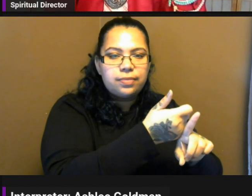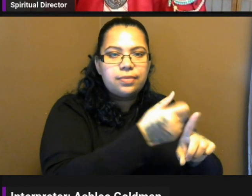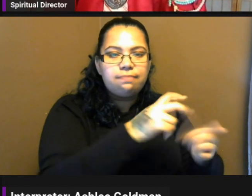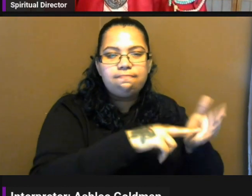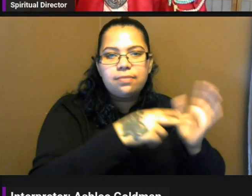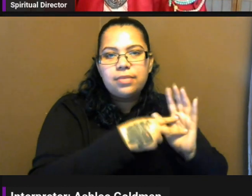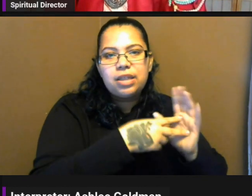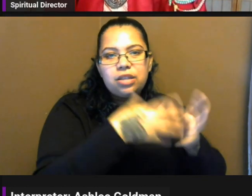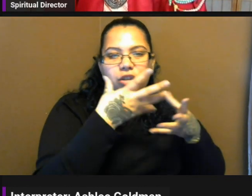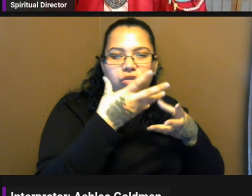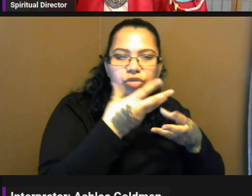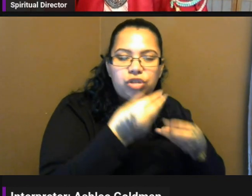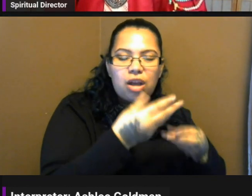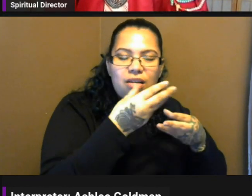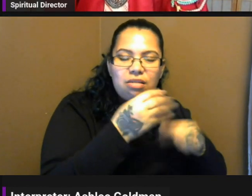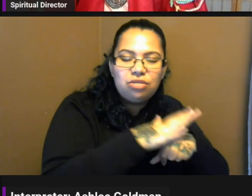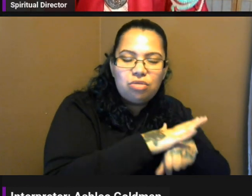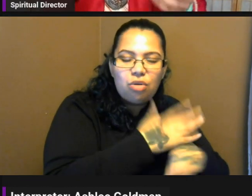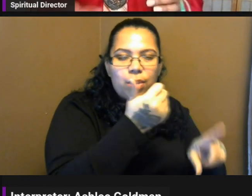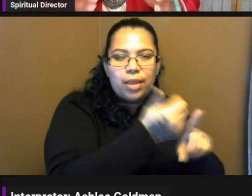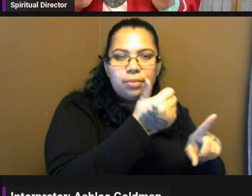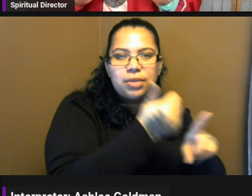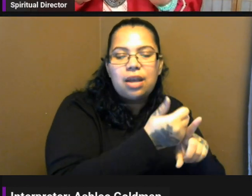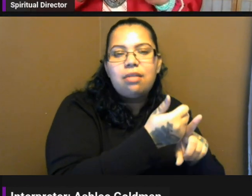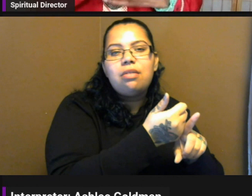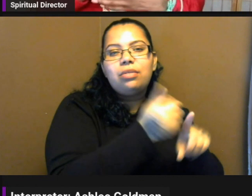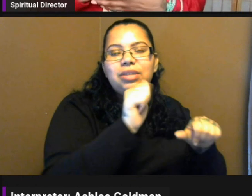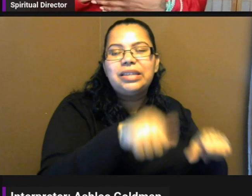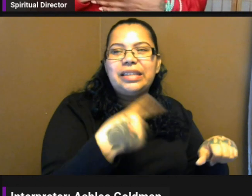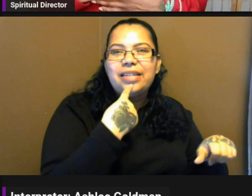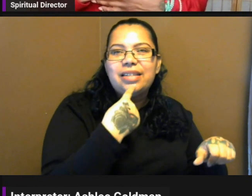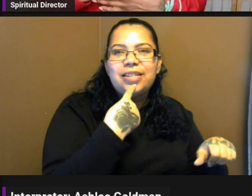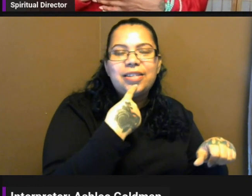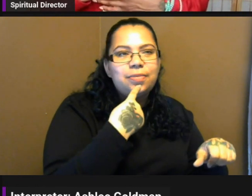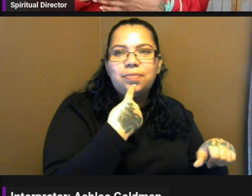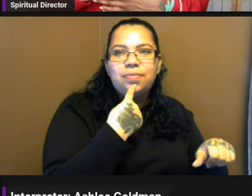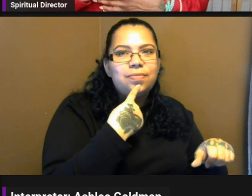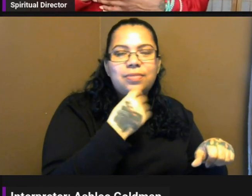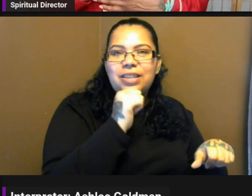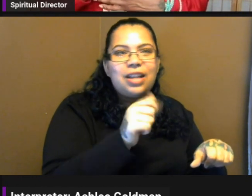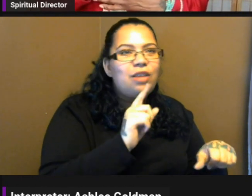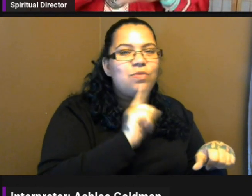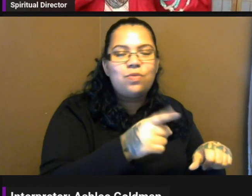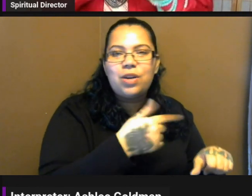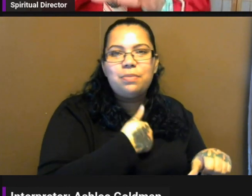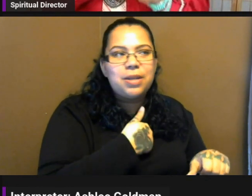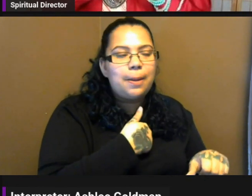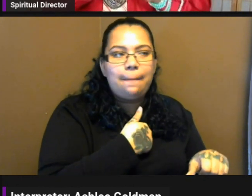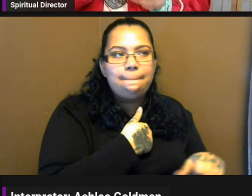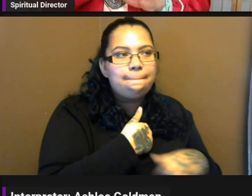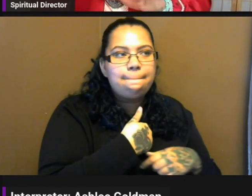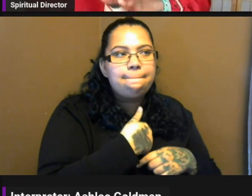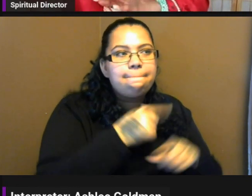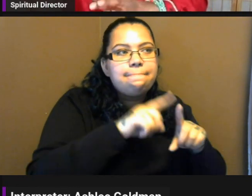they are gentle with themselves enough to say, this is not who I am. And for the